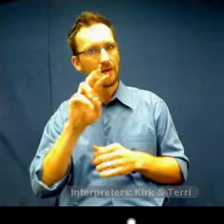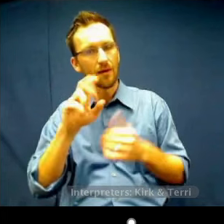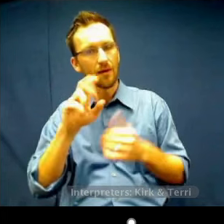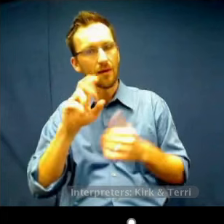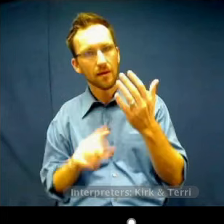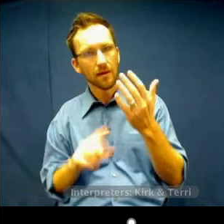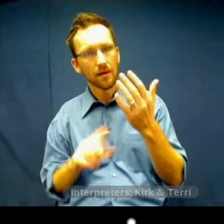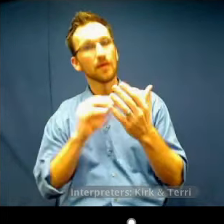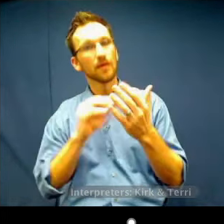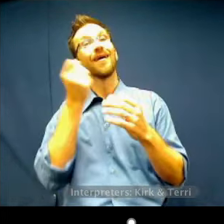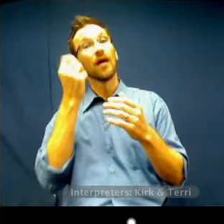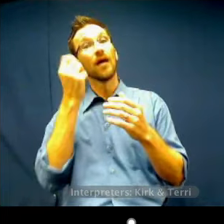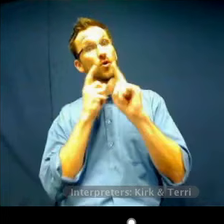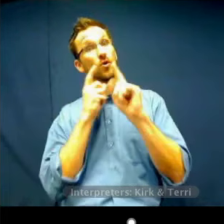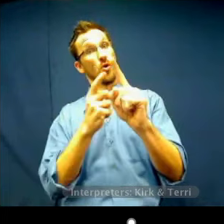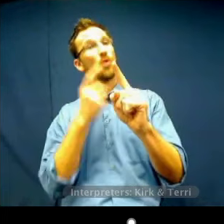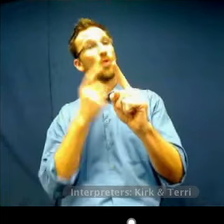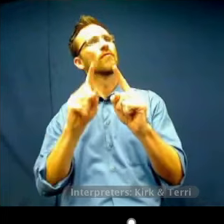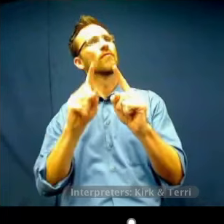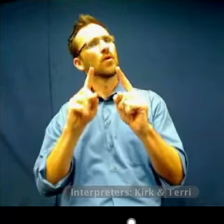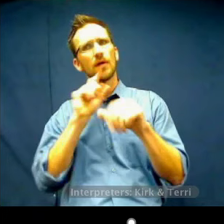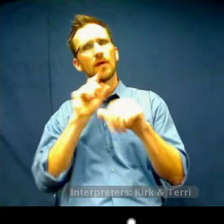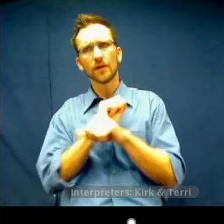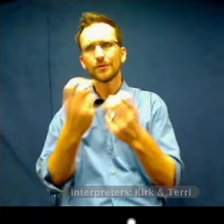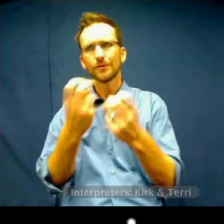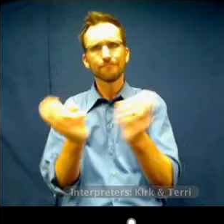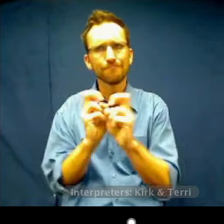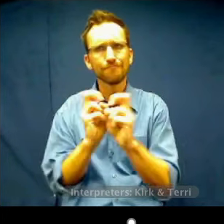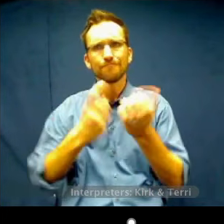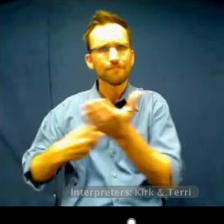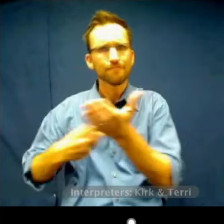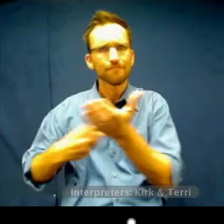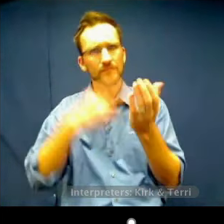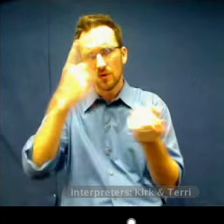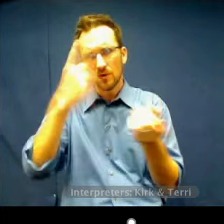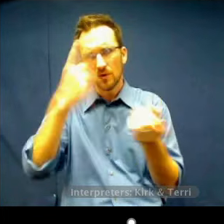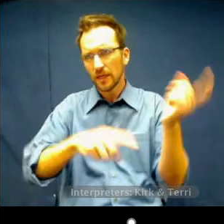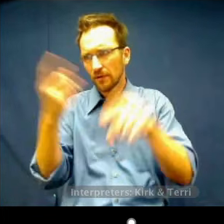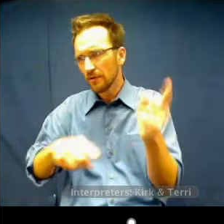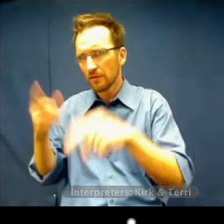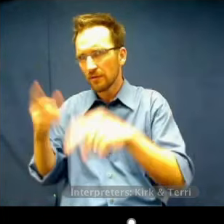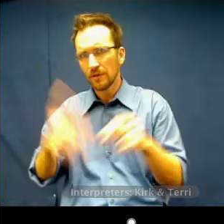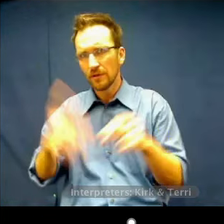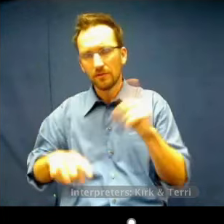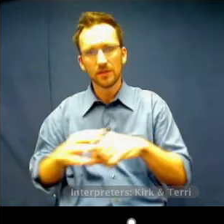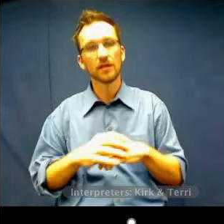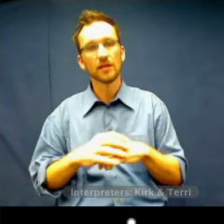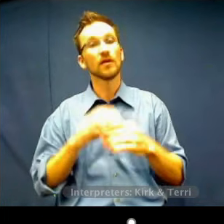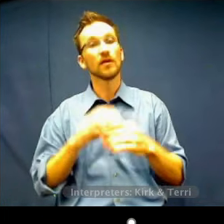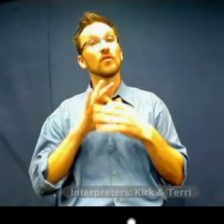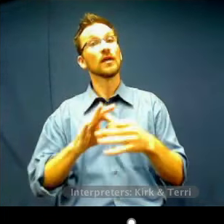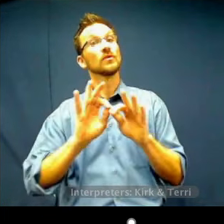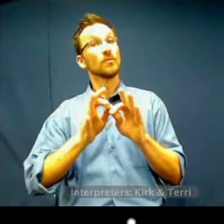to come to an agreement, and I'll go into the interpreting issues a little bit